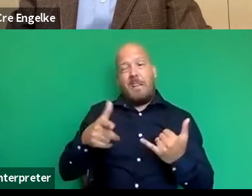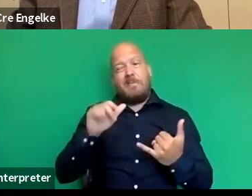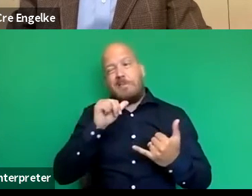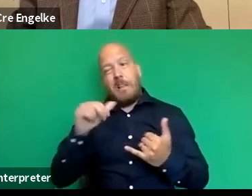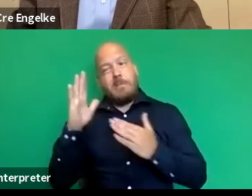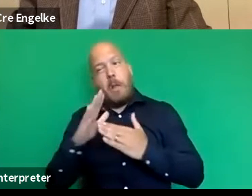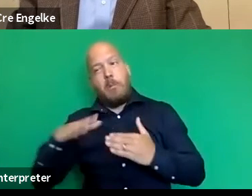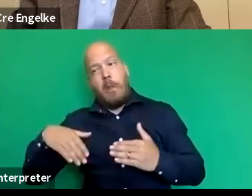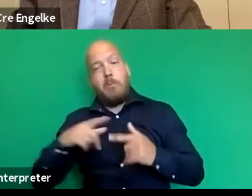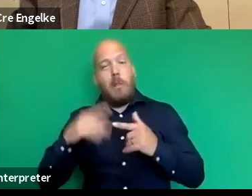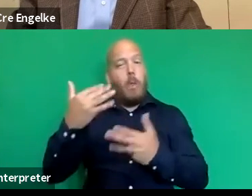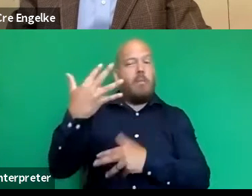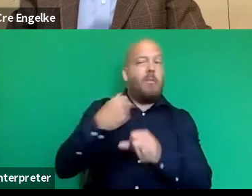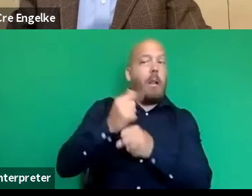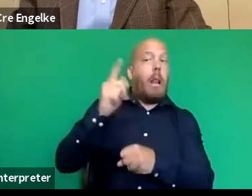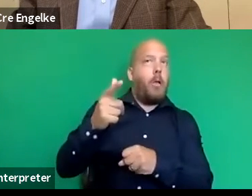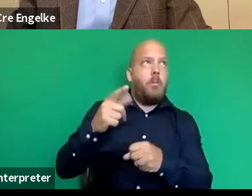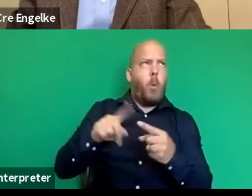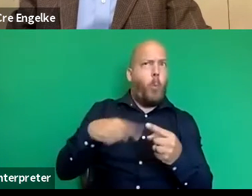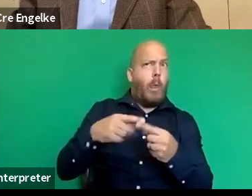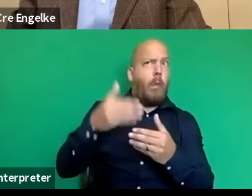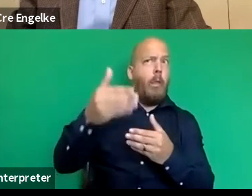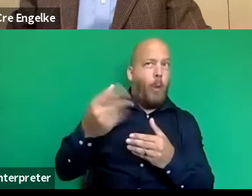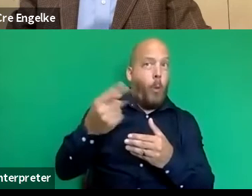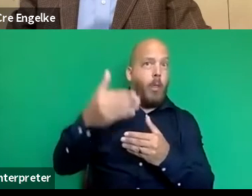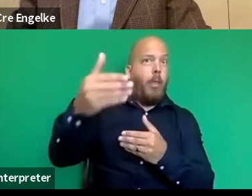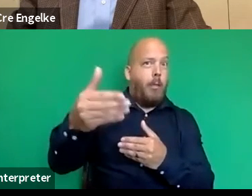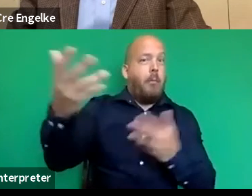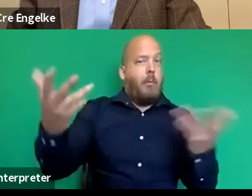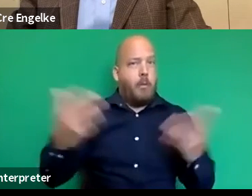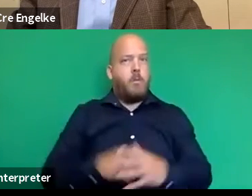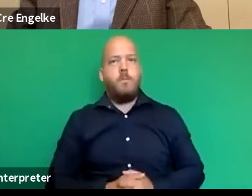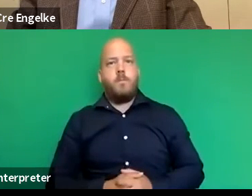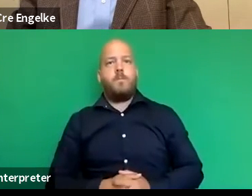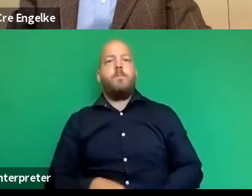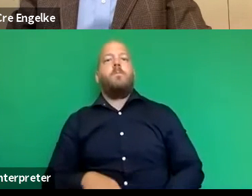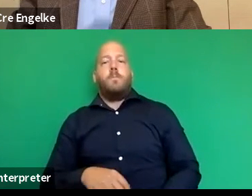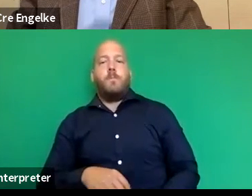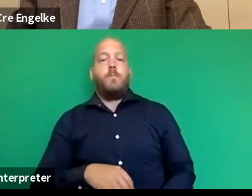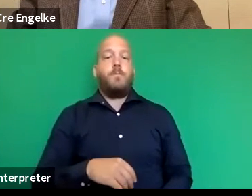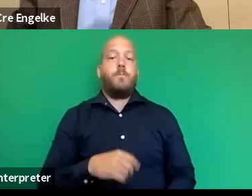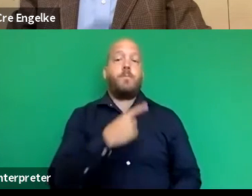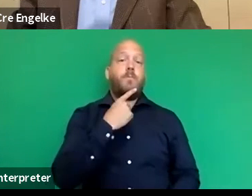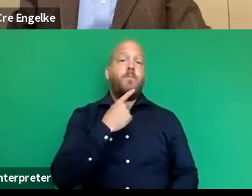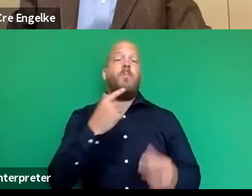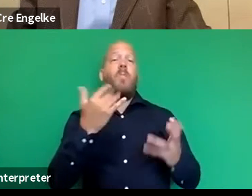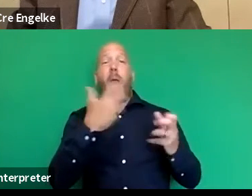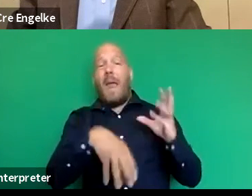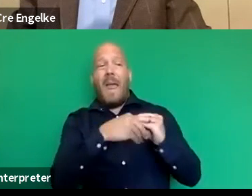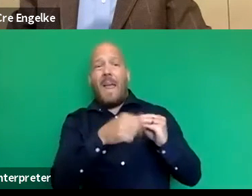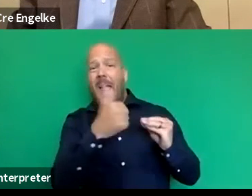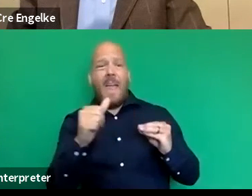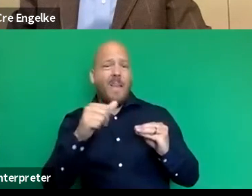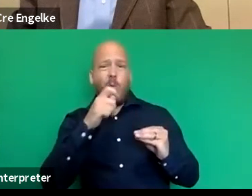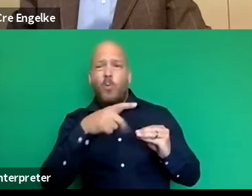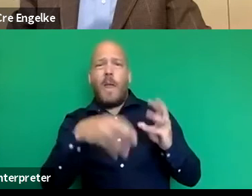Thank you, Chris. Anybody else want to add to that last question? What's the future hold for ASR captioning? Sure, I'll go next.